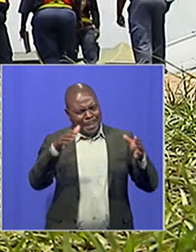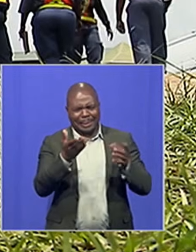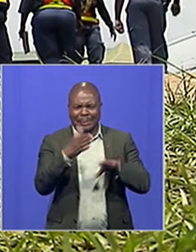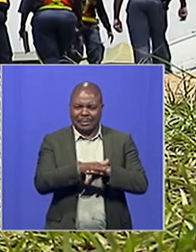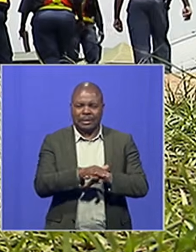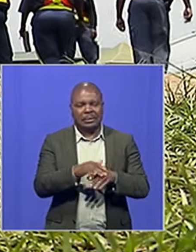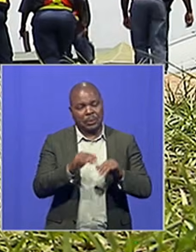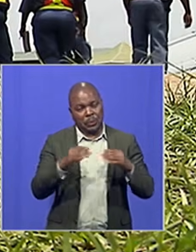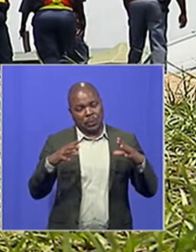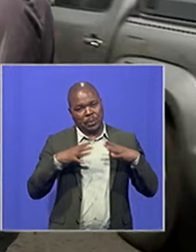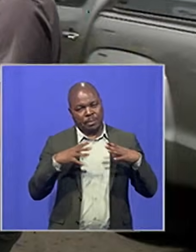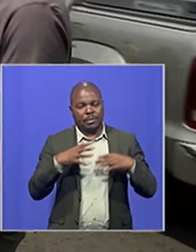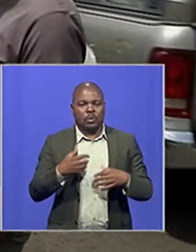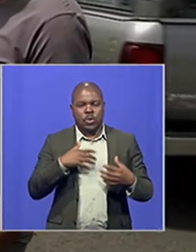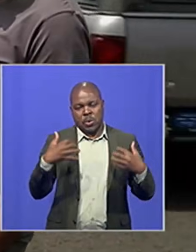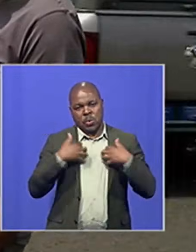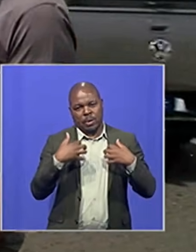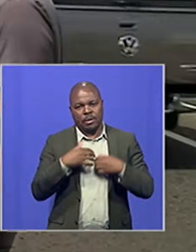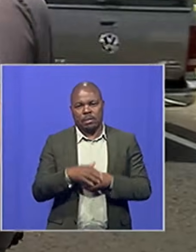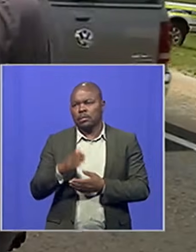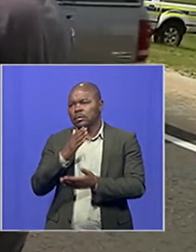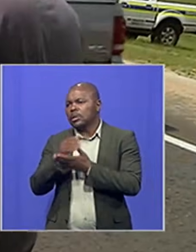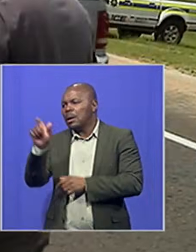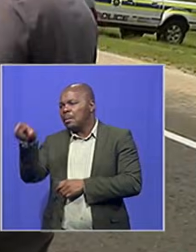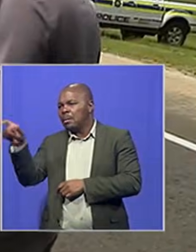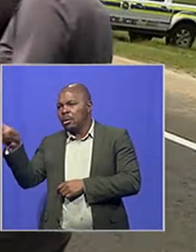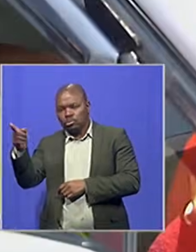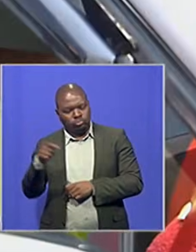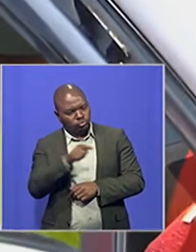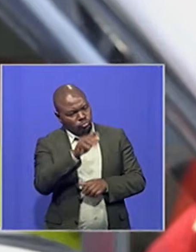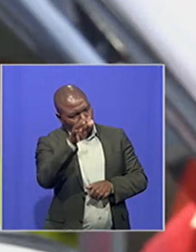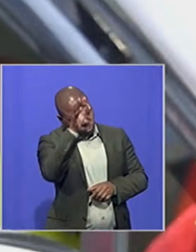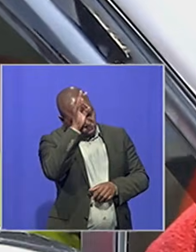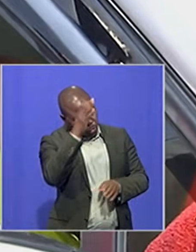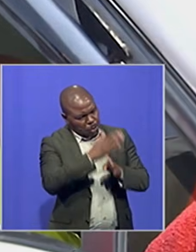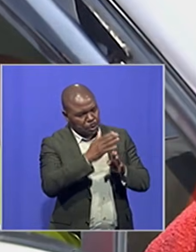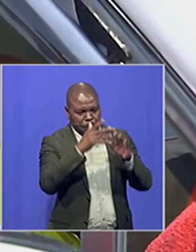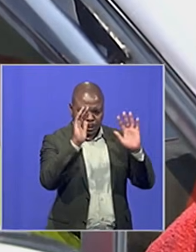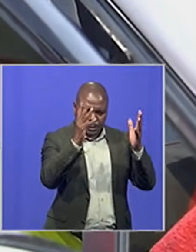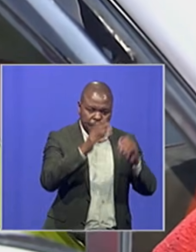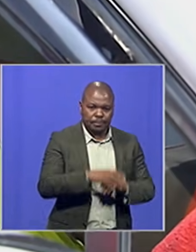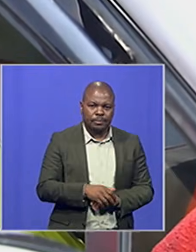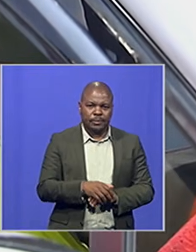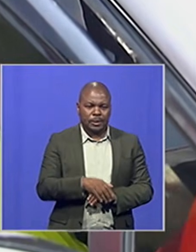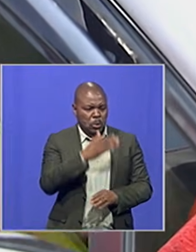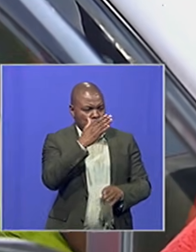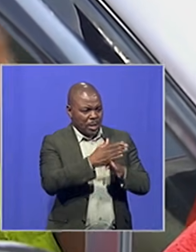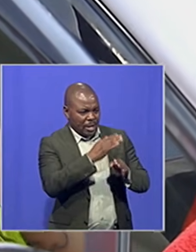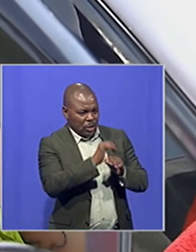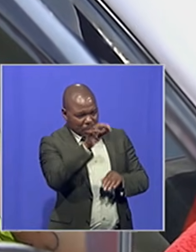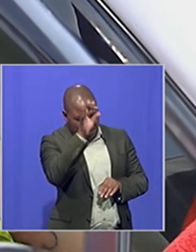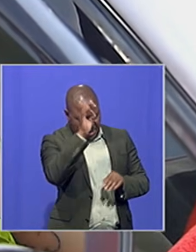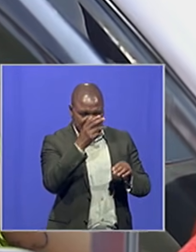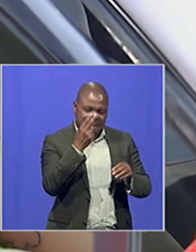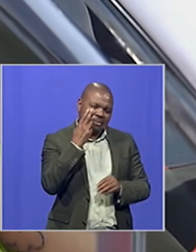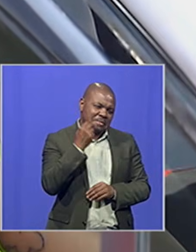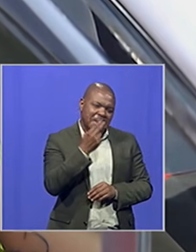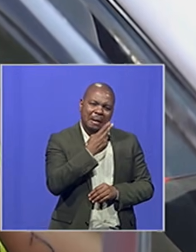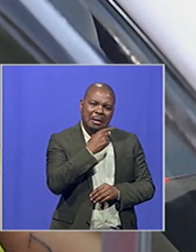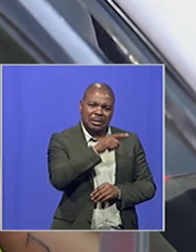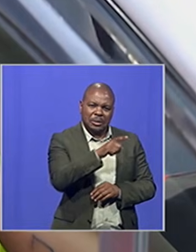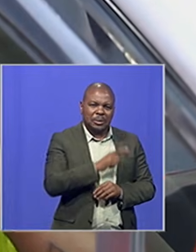ba badirisi ba tsela ba kgoletse mapodisi tiro ya bone e manontlhotlho. The operation was very nice, guys. We thank you so